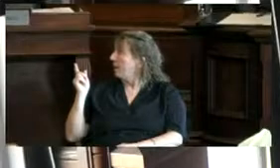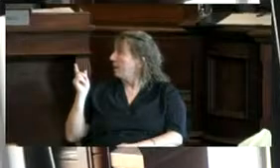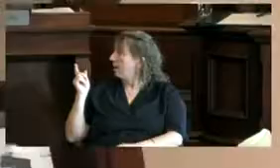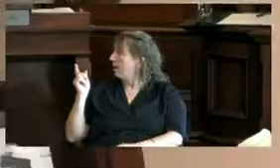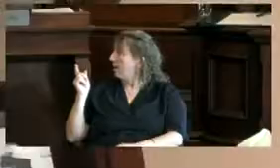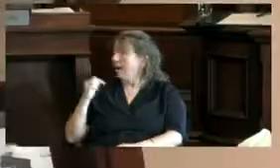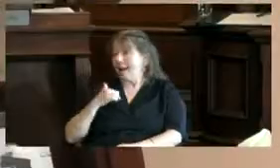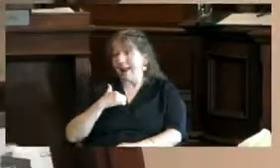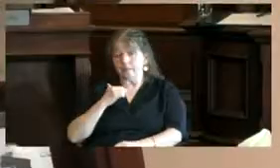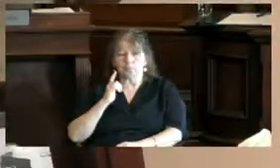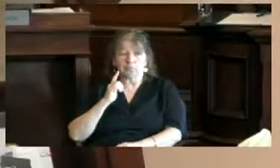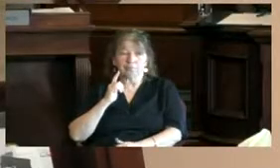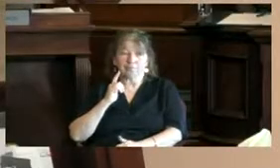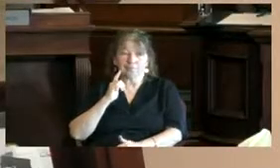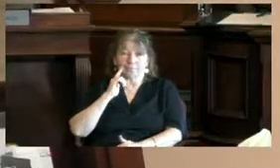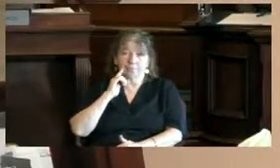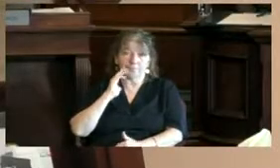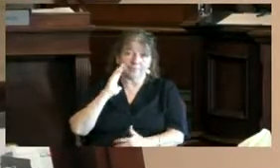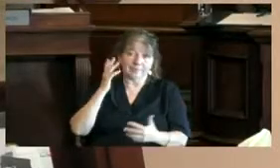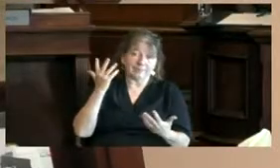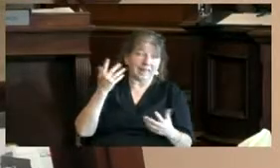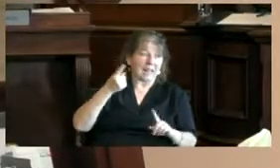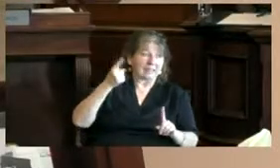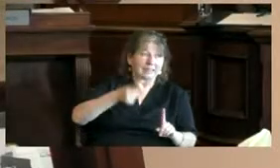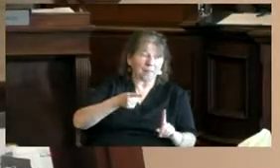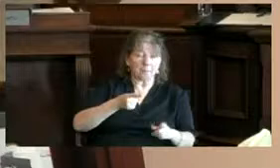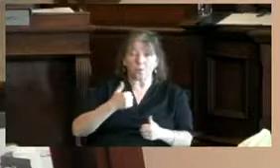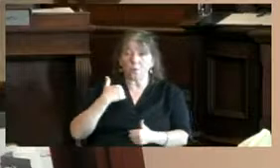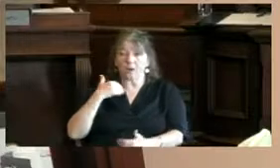I would be hopeful in seeing the